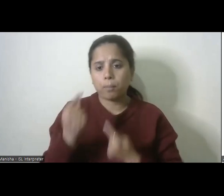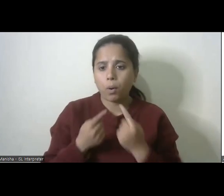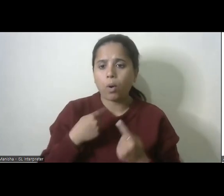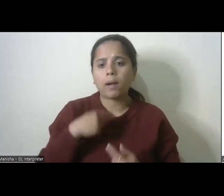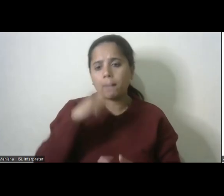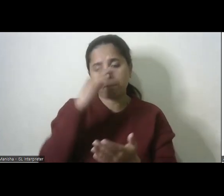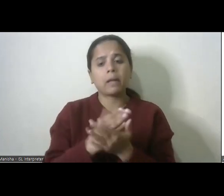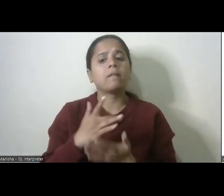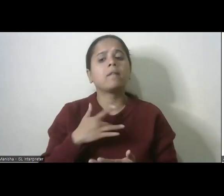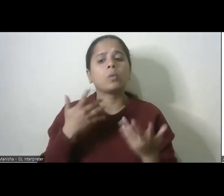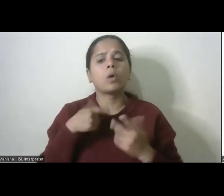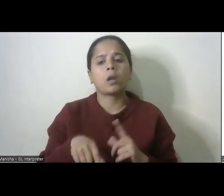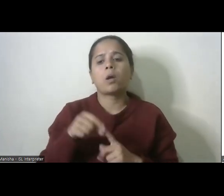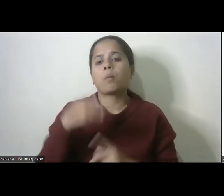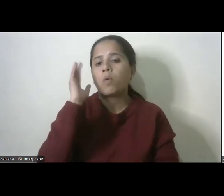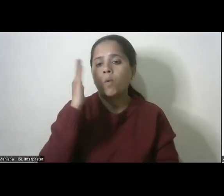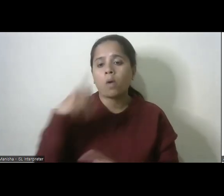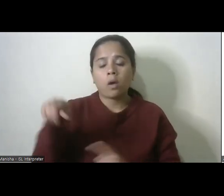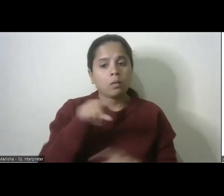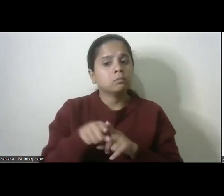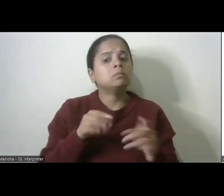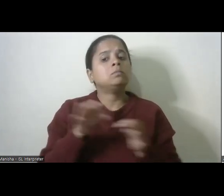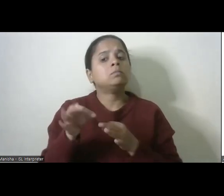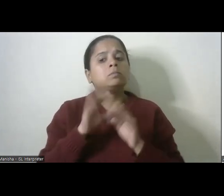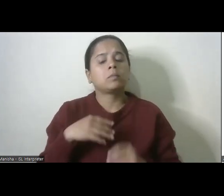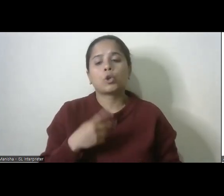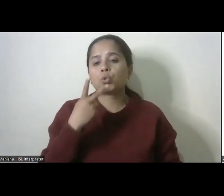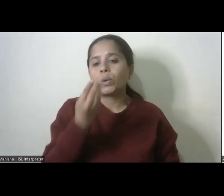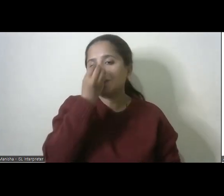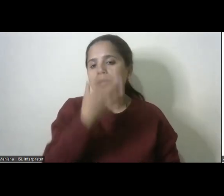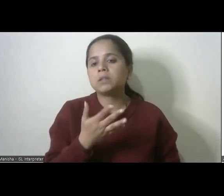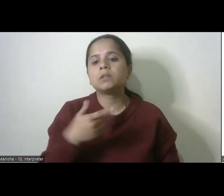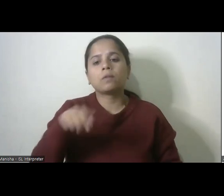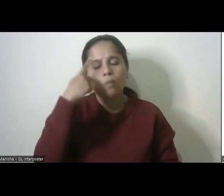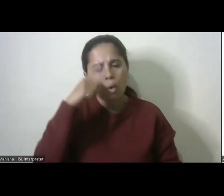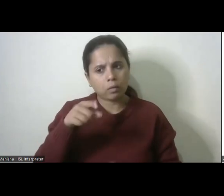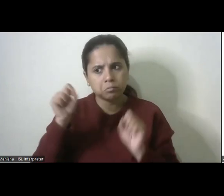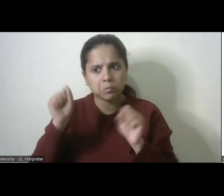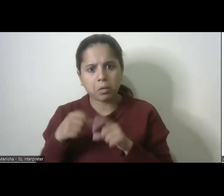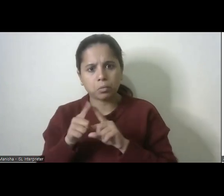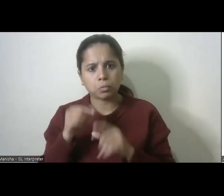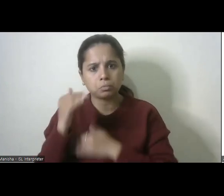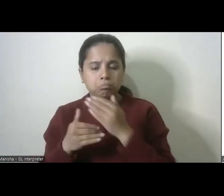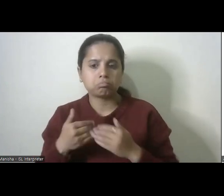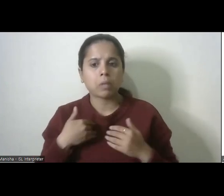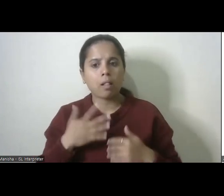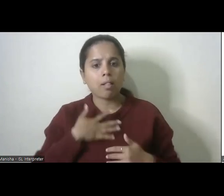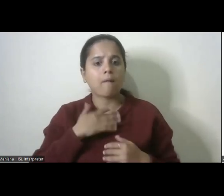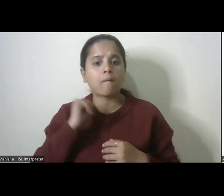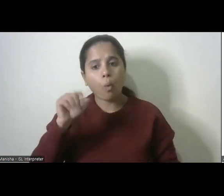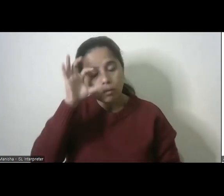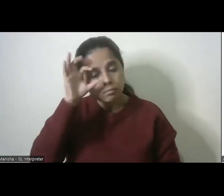believe, as Professor Anantel Tumde has also pointed out, are too easy to fall into in trying to keep alive Dr.